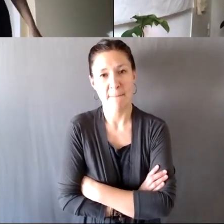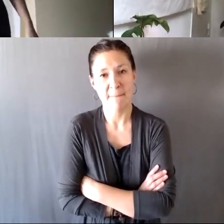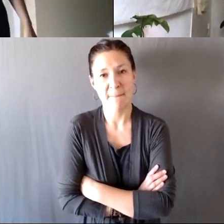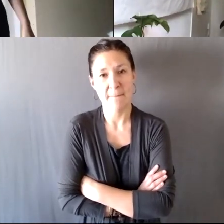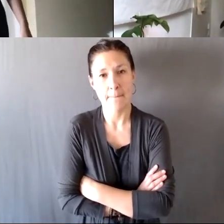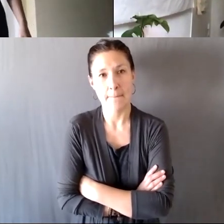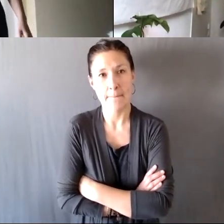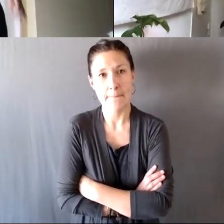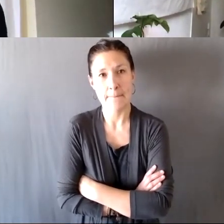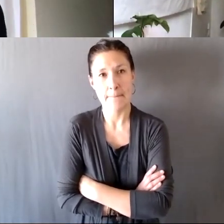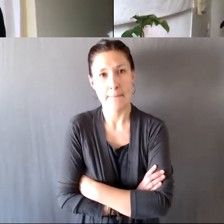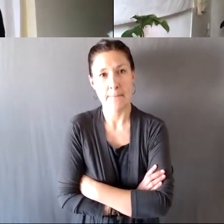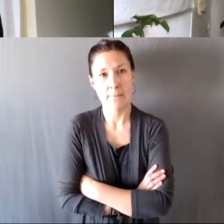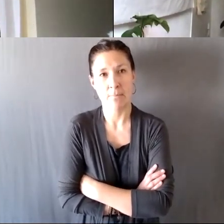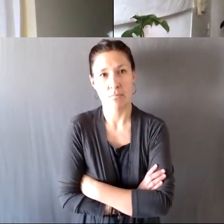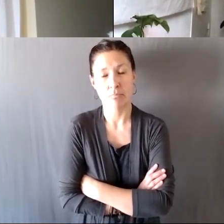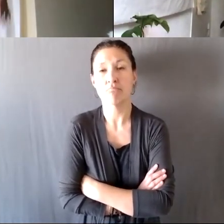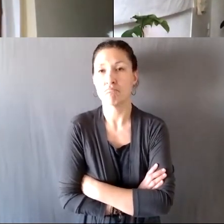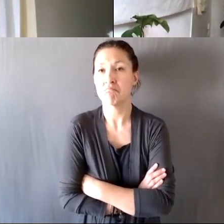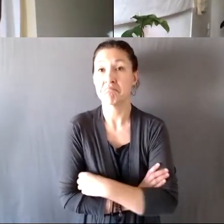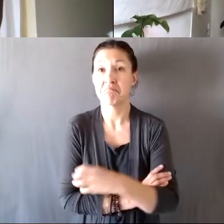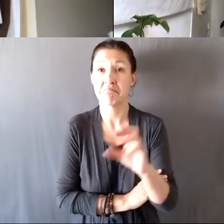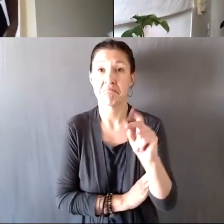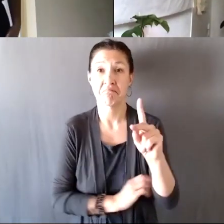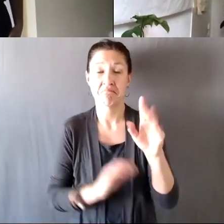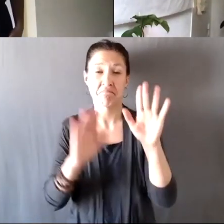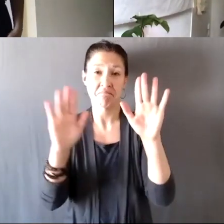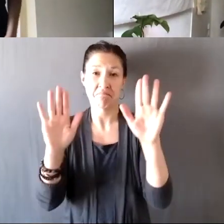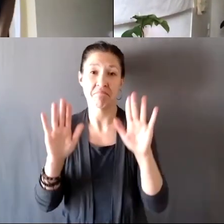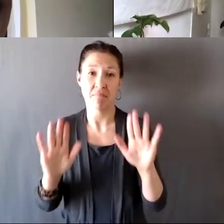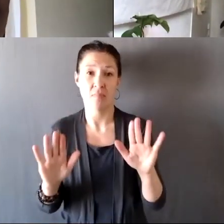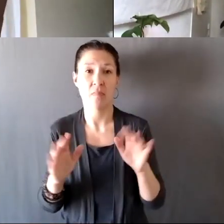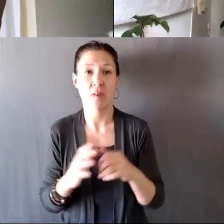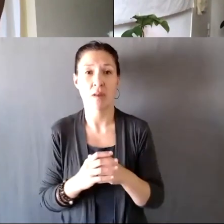Wonderful. Great. So now that